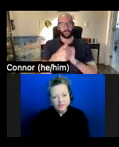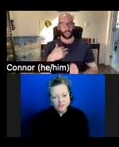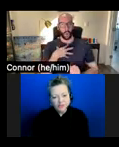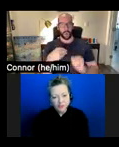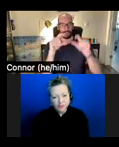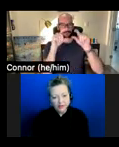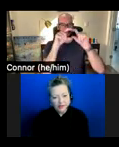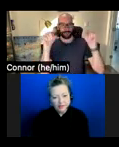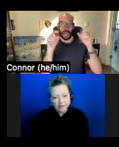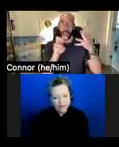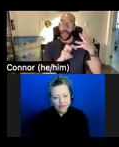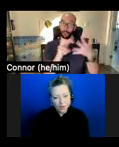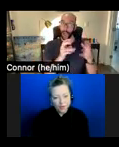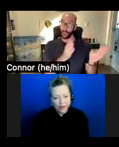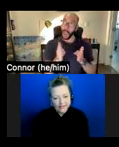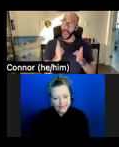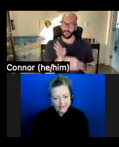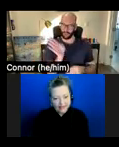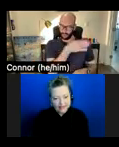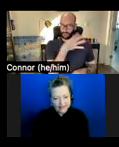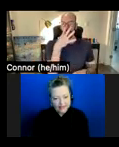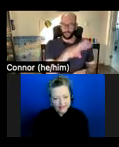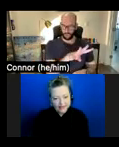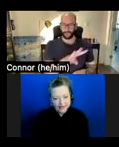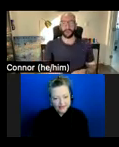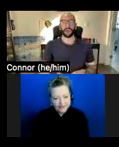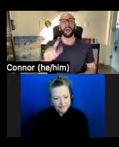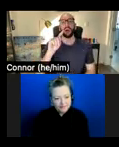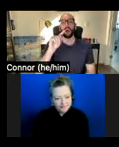Did want to show you under the white space,